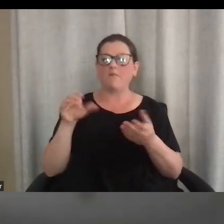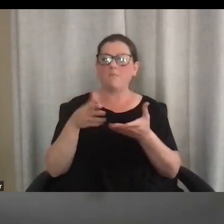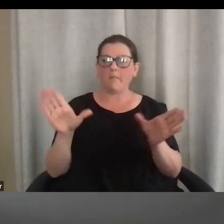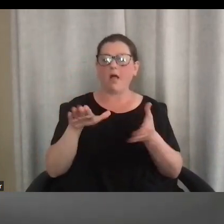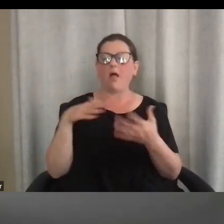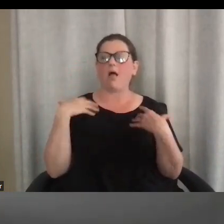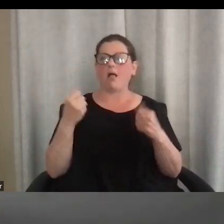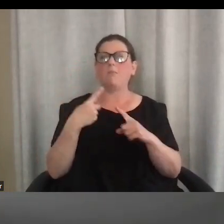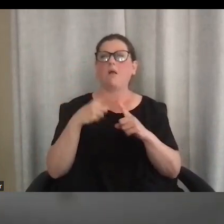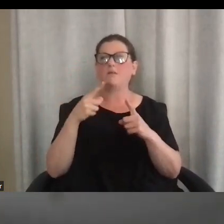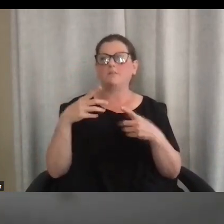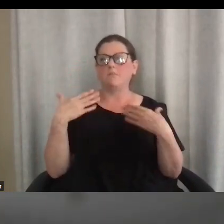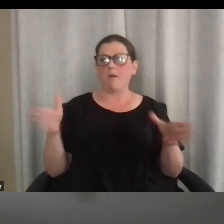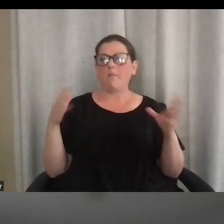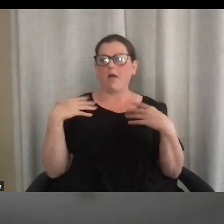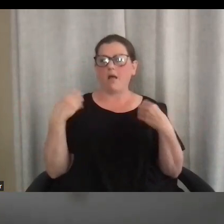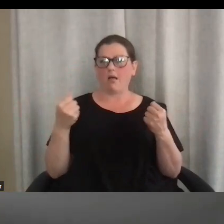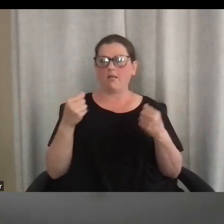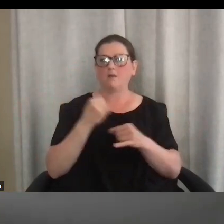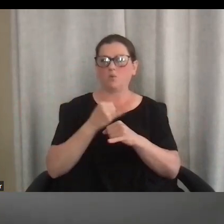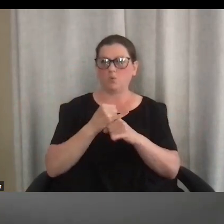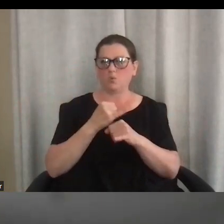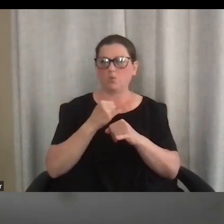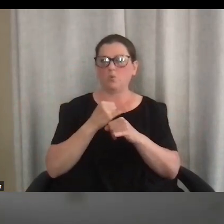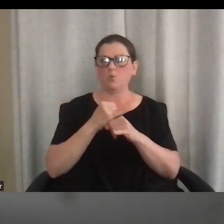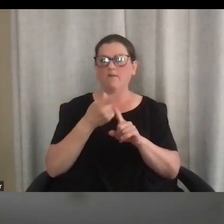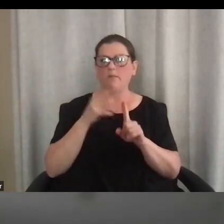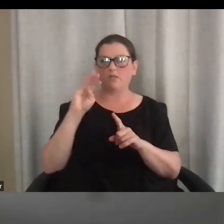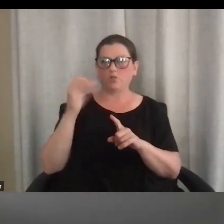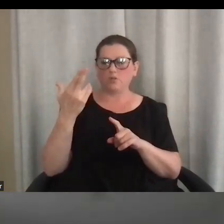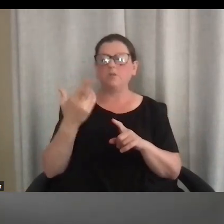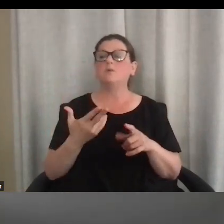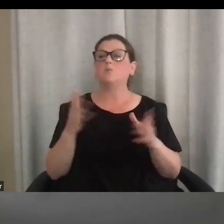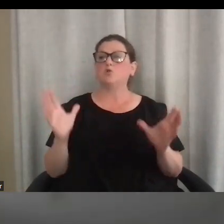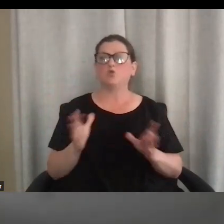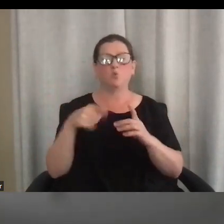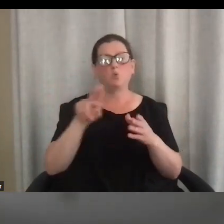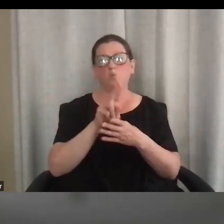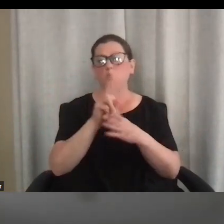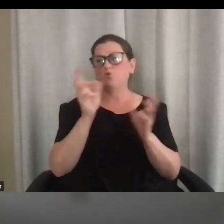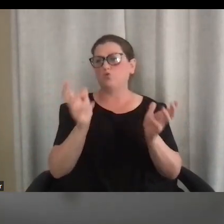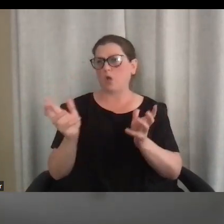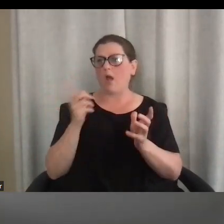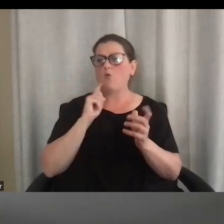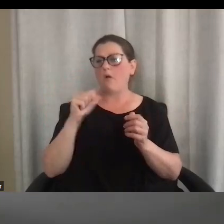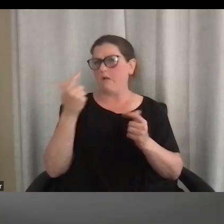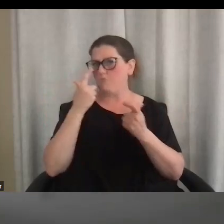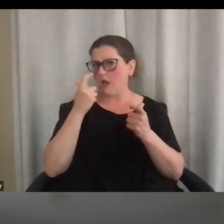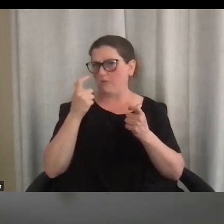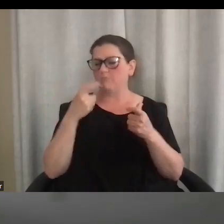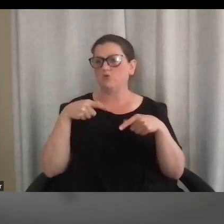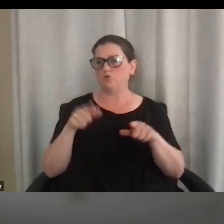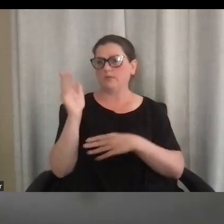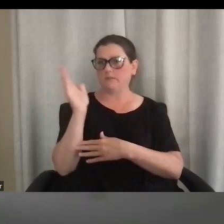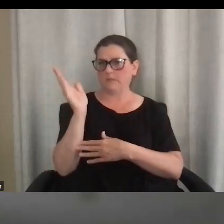Institute. And we encourage you to use the chat to share any questions throughout the presentations today. And we